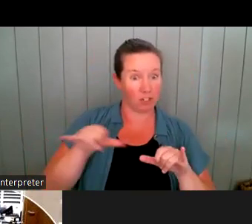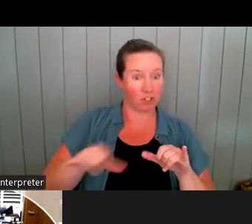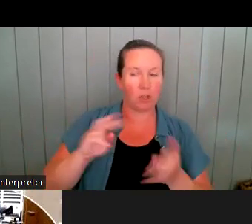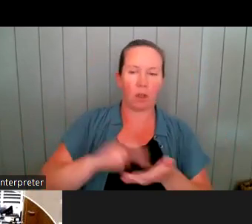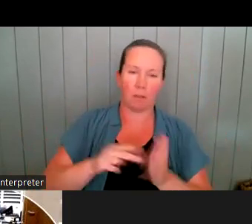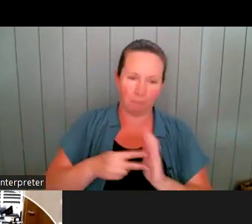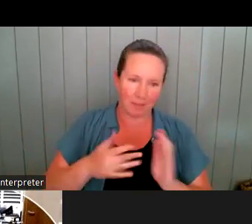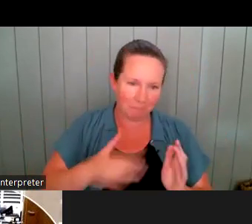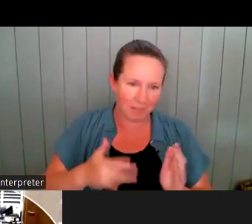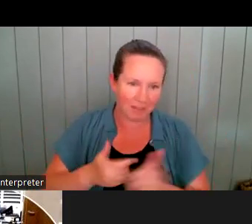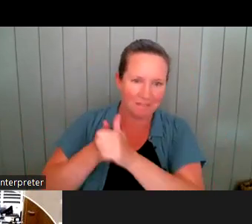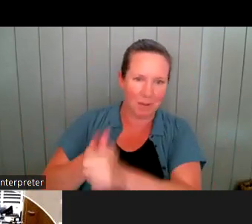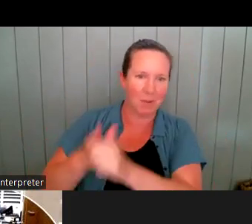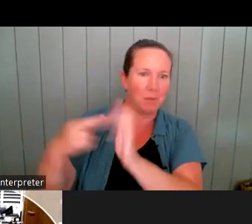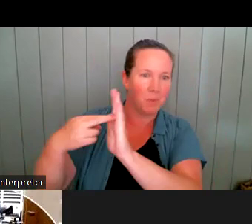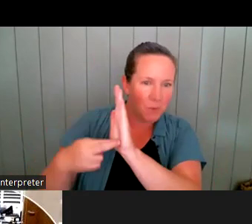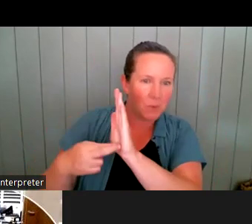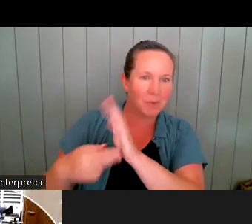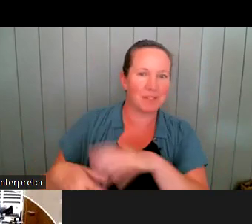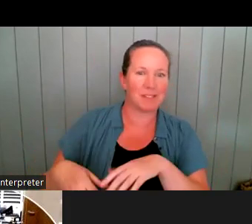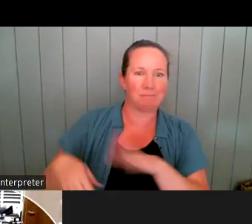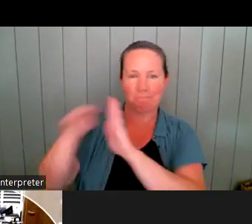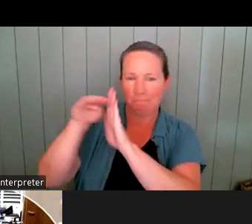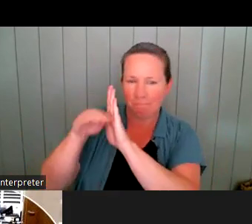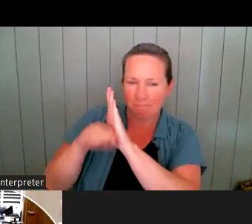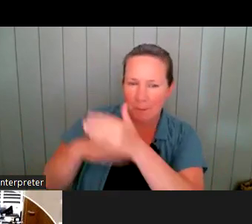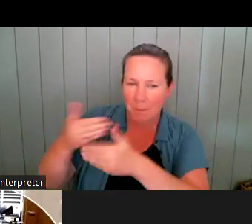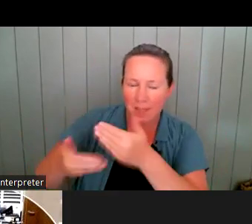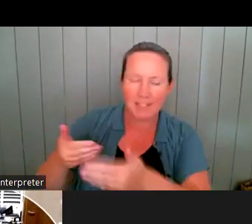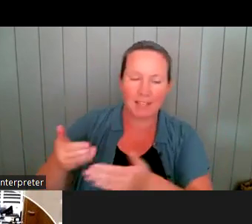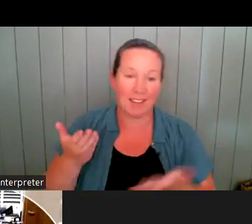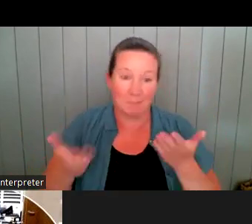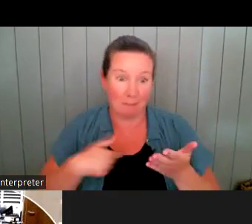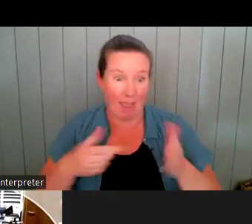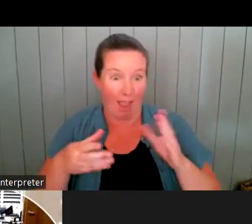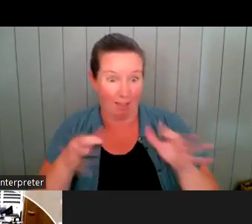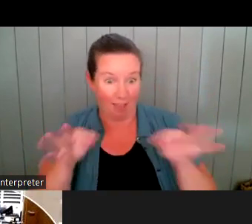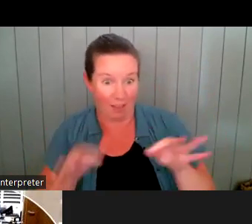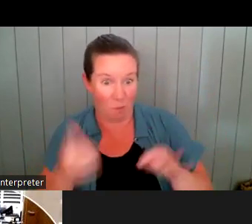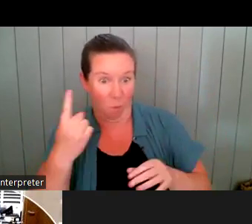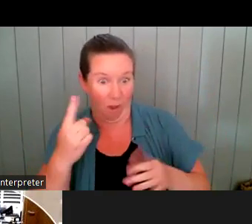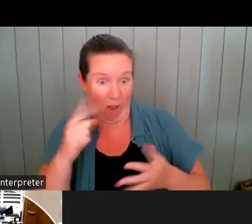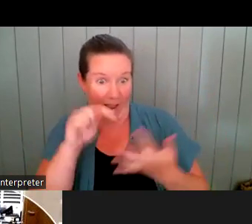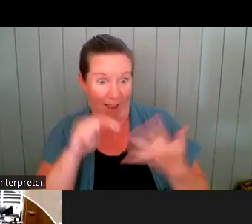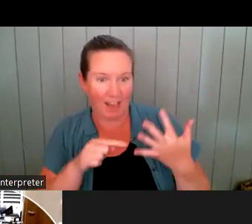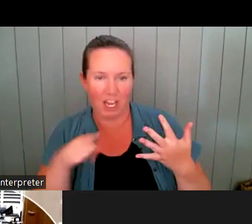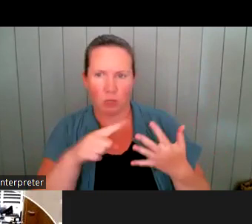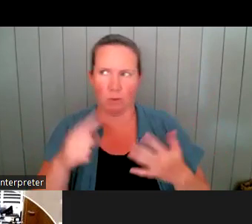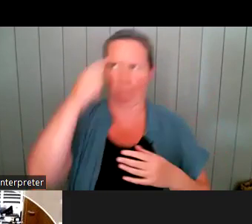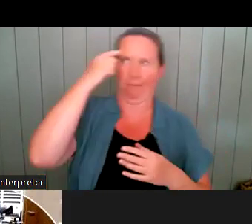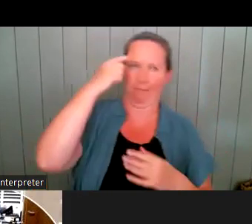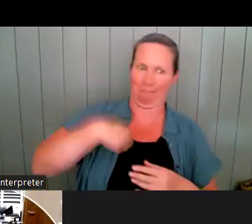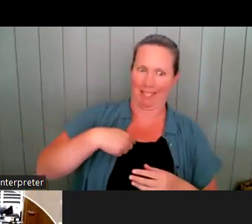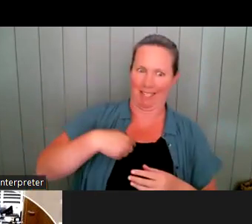think as I say these, you're going to think to yourself, huh, that sounds like me. So they're going to organize information